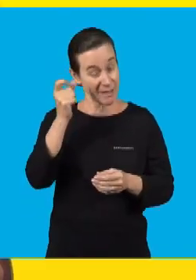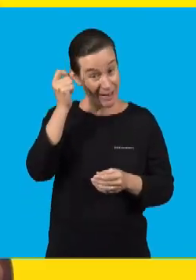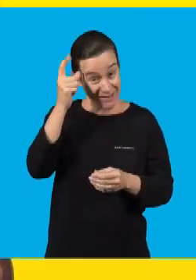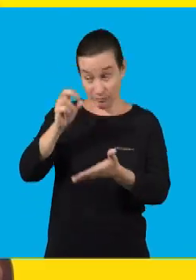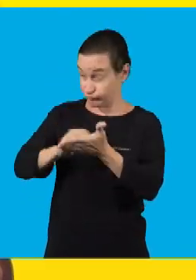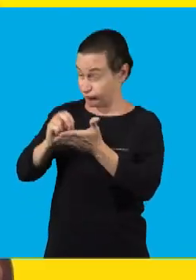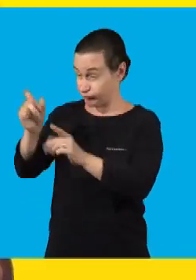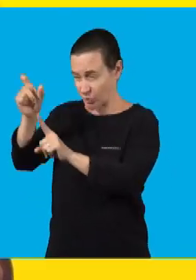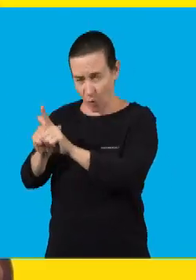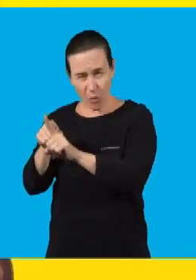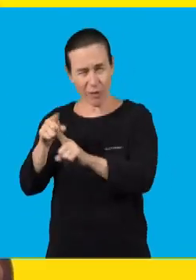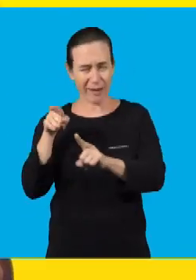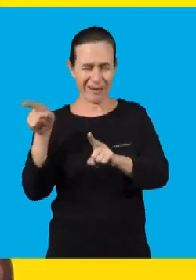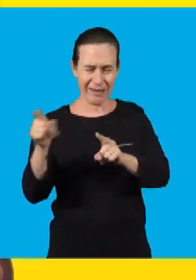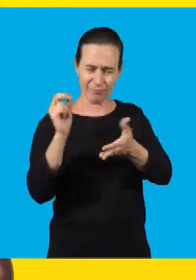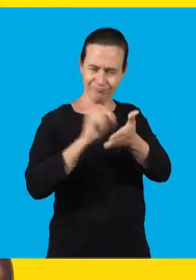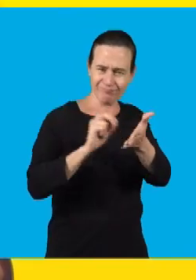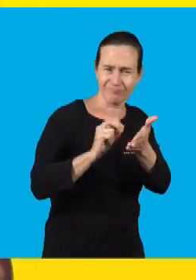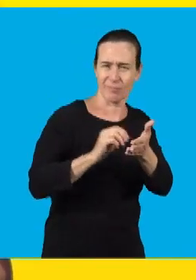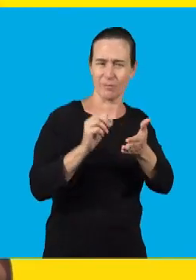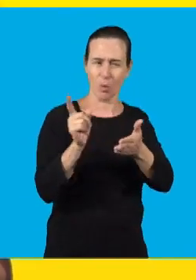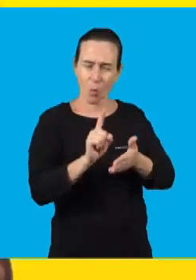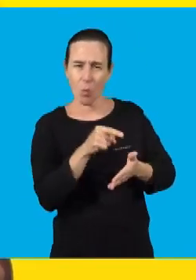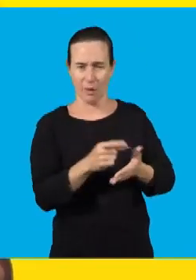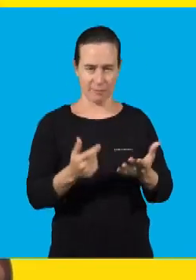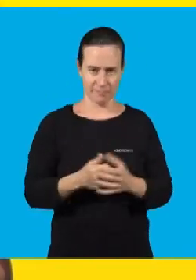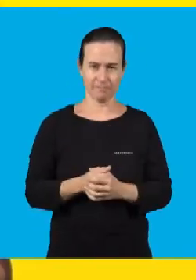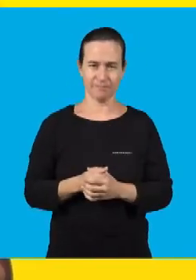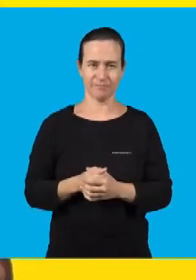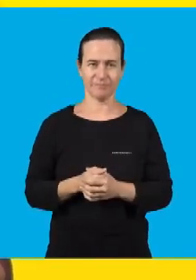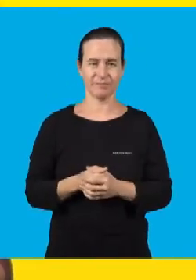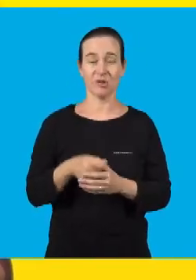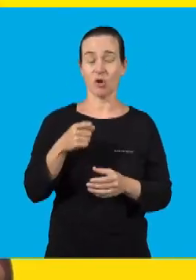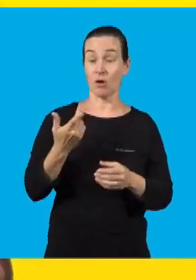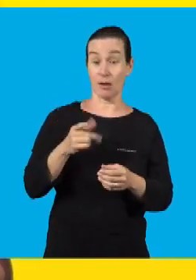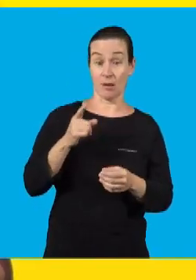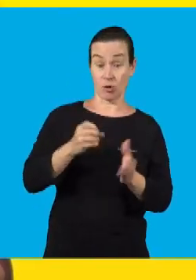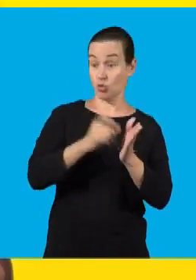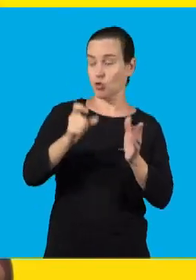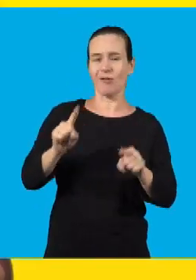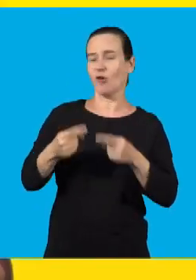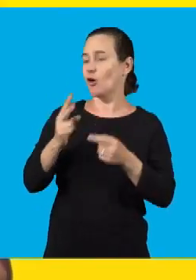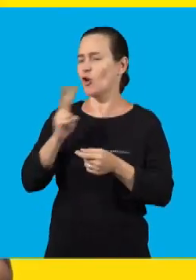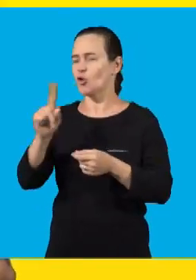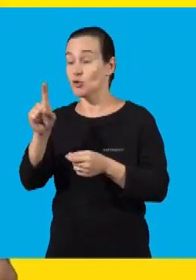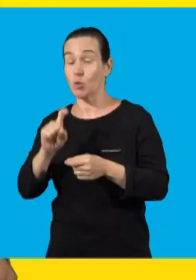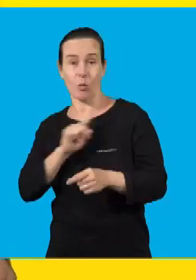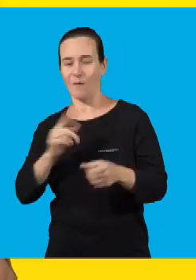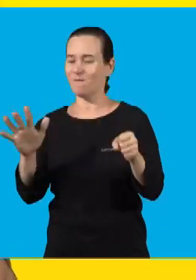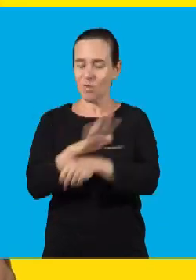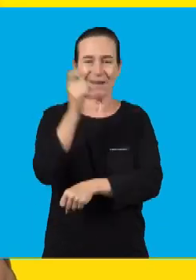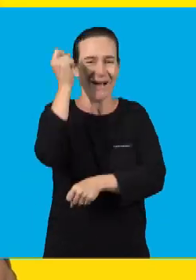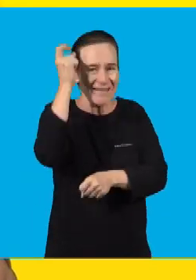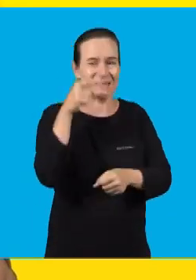to appreciate it, you need to know what's happening, all right? And because of that, then learners do not respond appropriately to